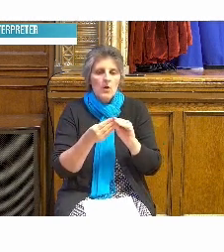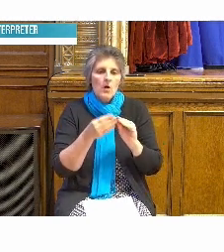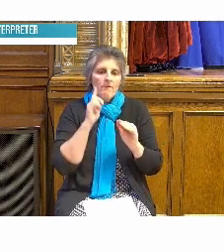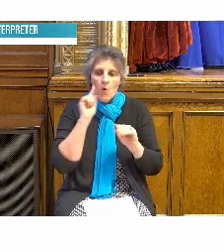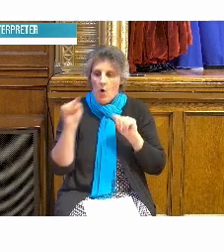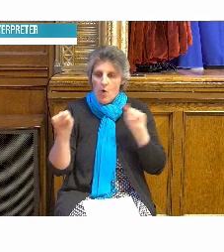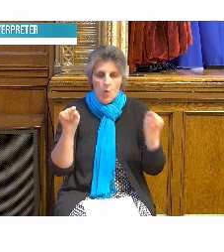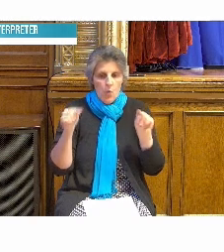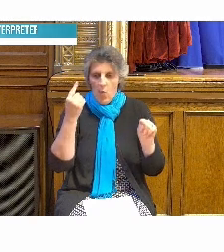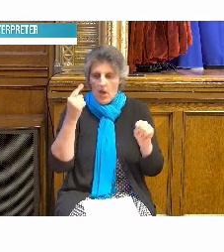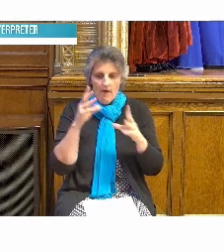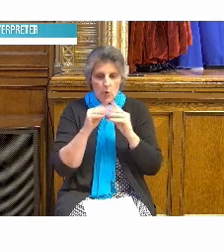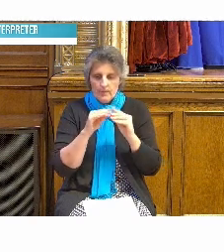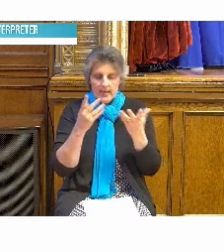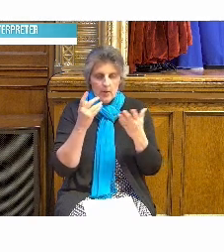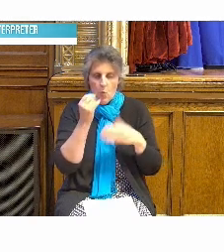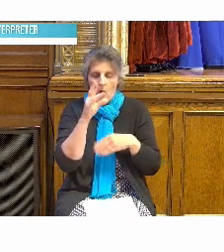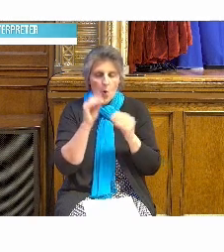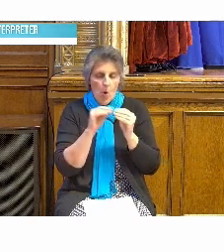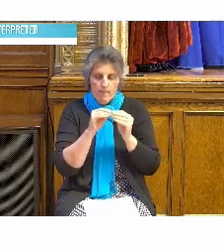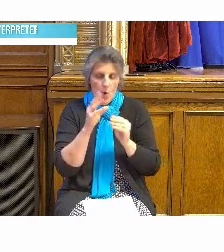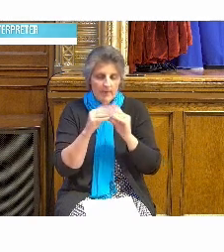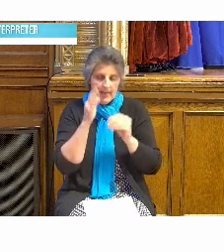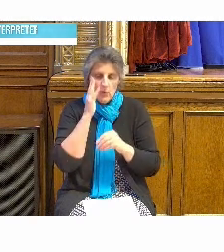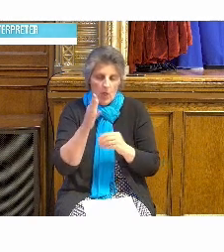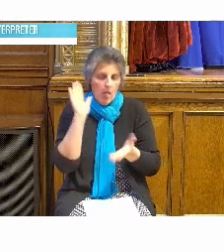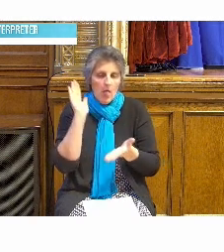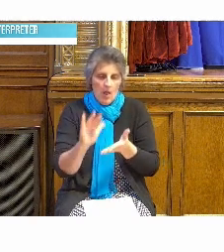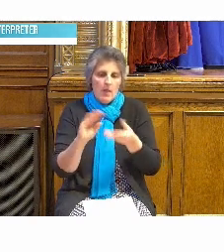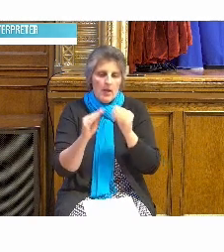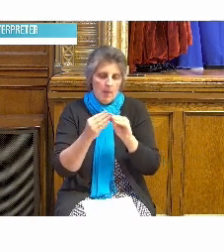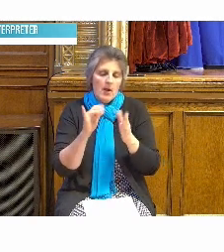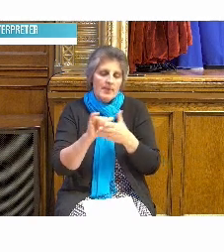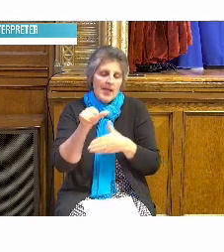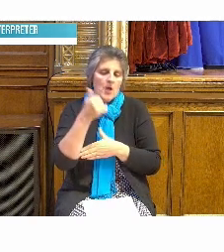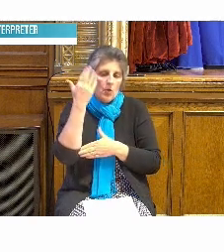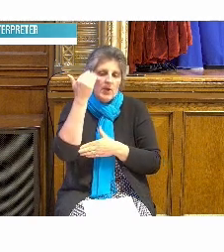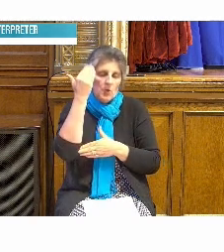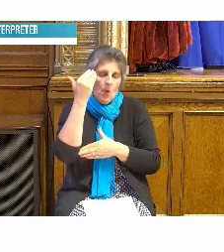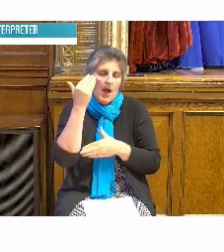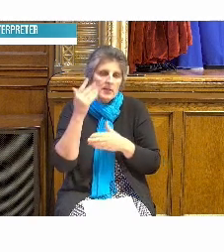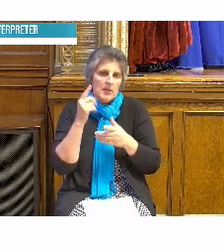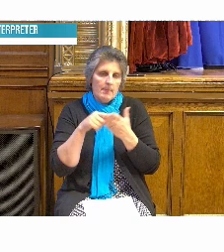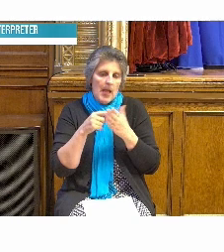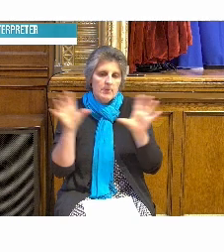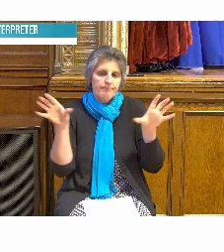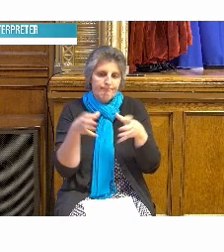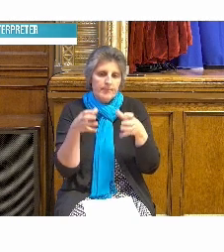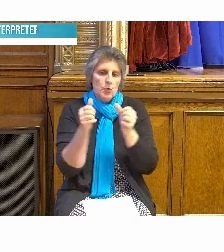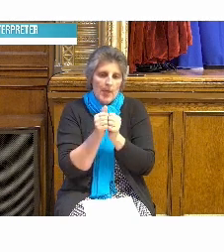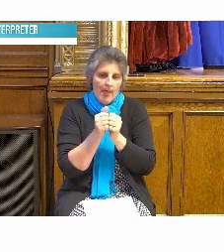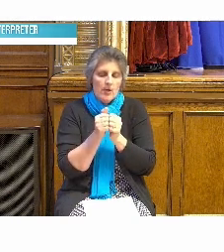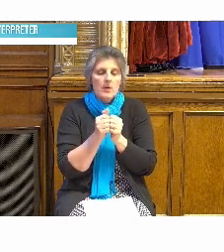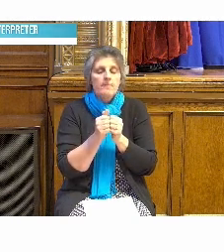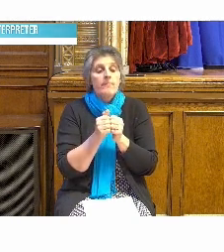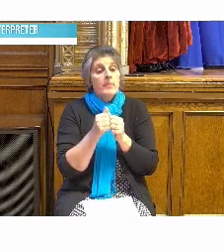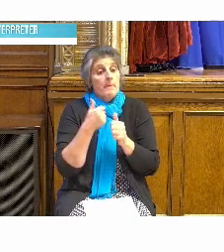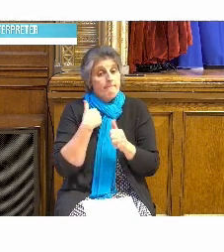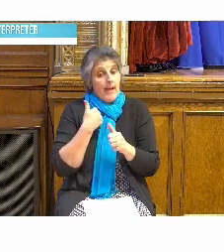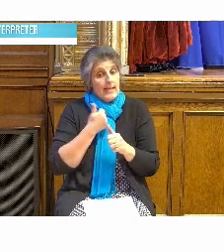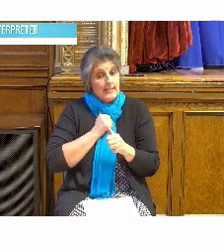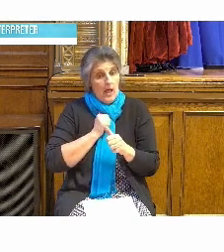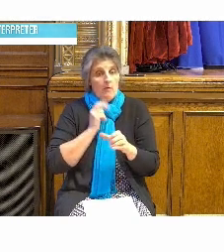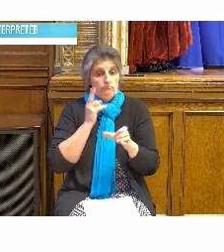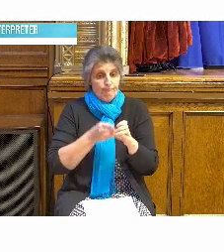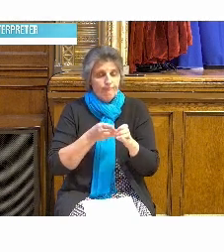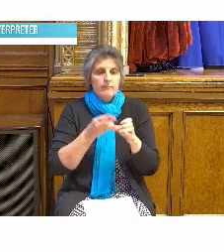meetings, one or more of the meetings. So that's the other reason why you sometimes do both. Having served on multiple